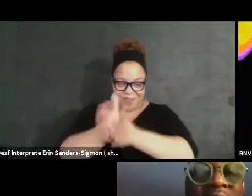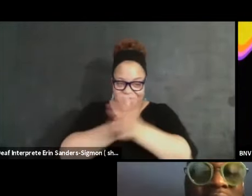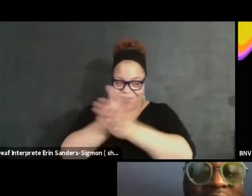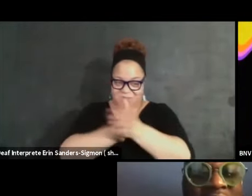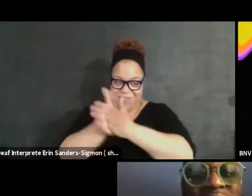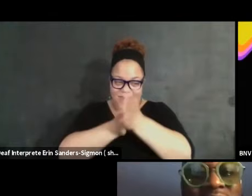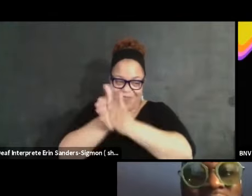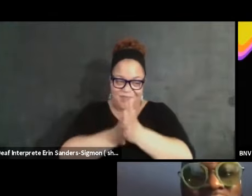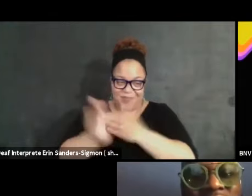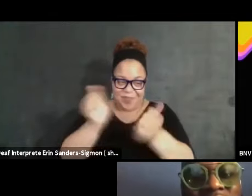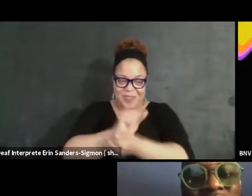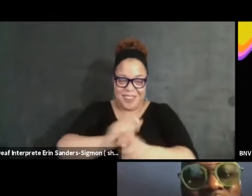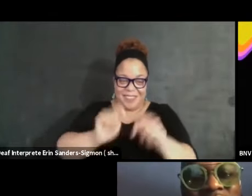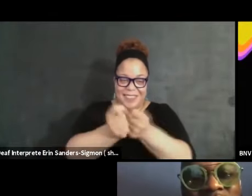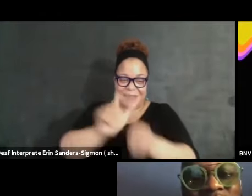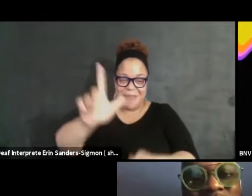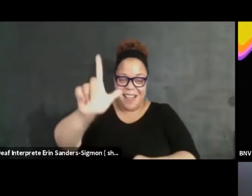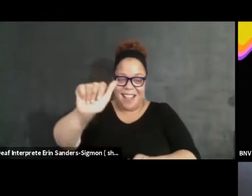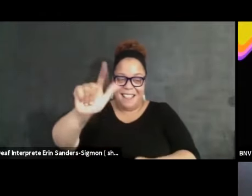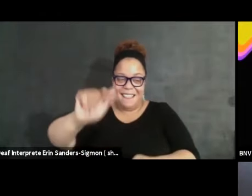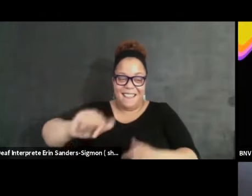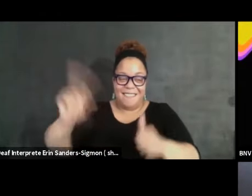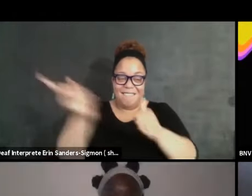for LA.